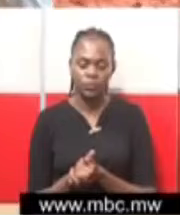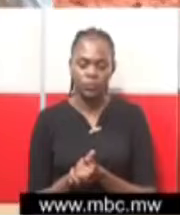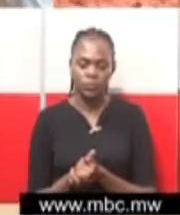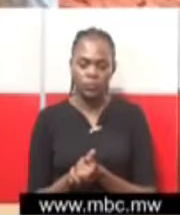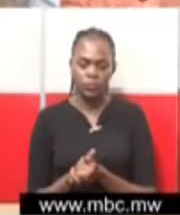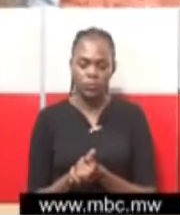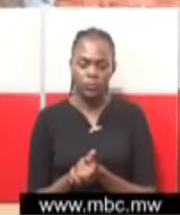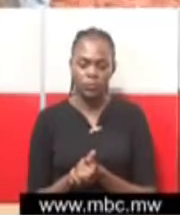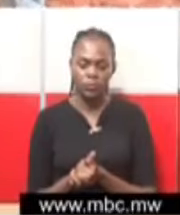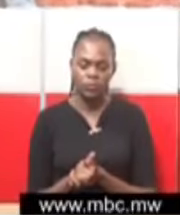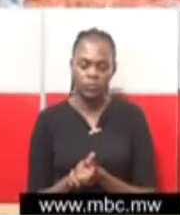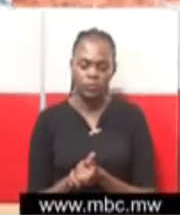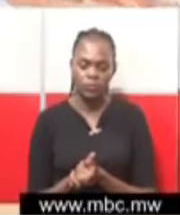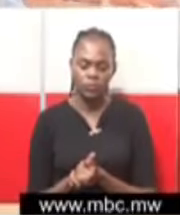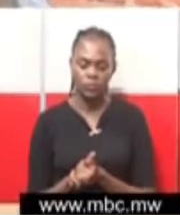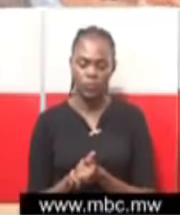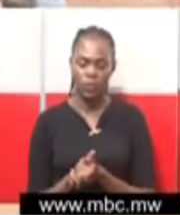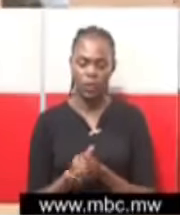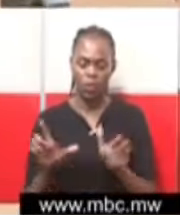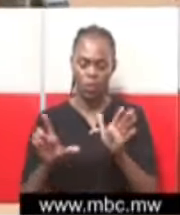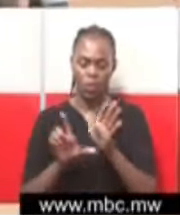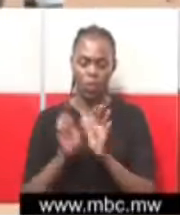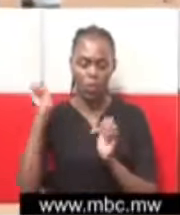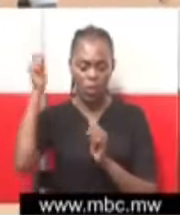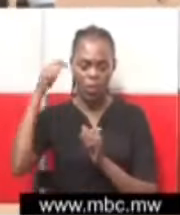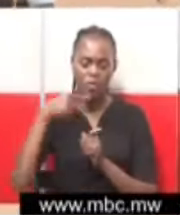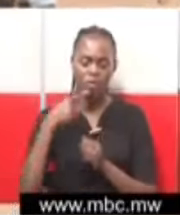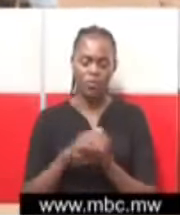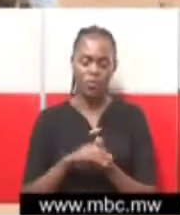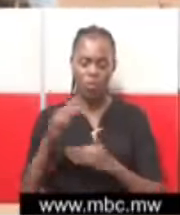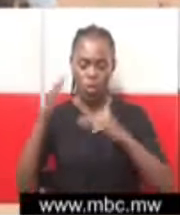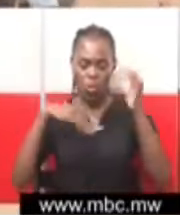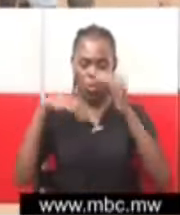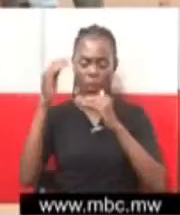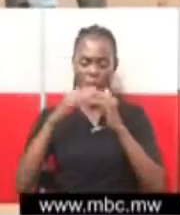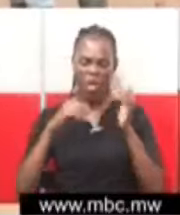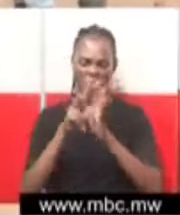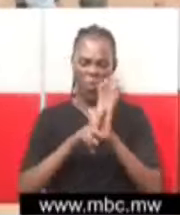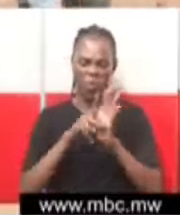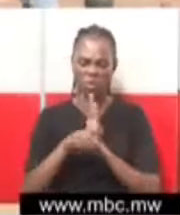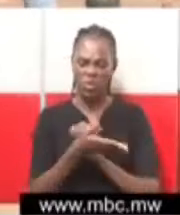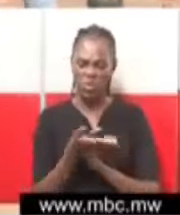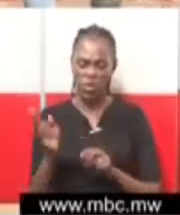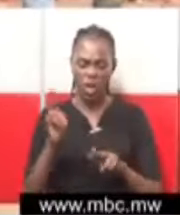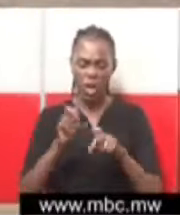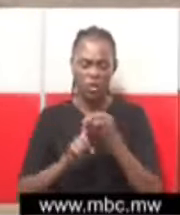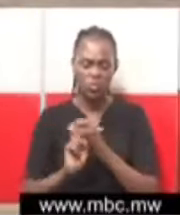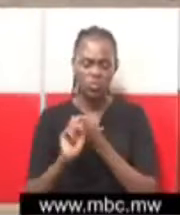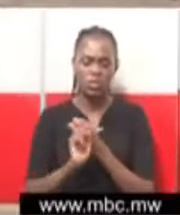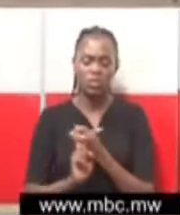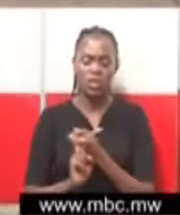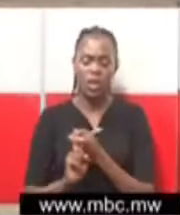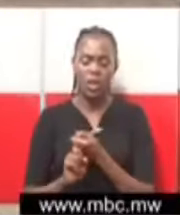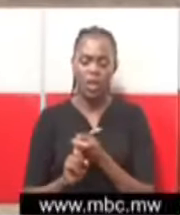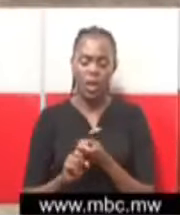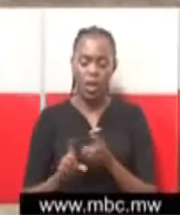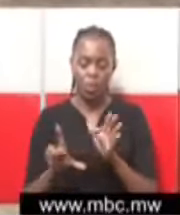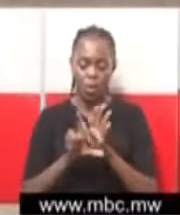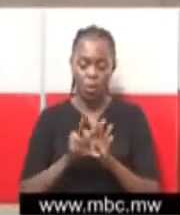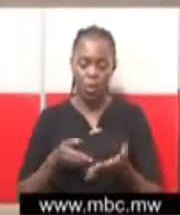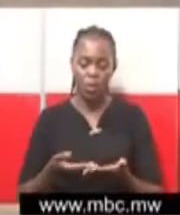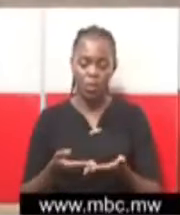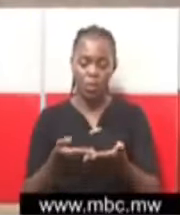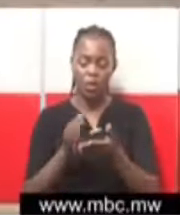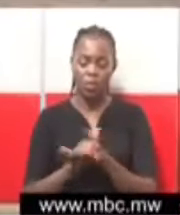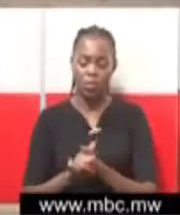report. The laws of Malawi demand that all construction projects be in line with set standards, including that there should be